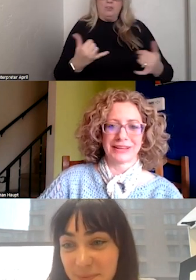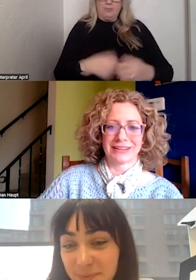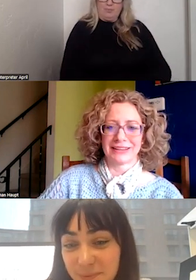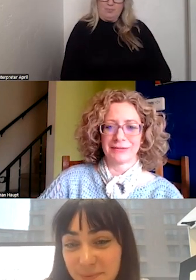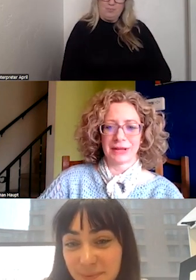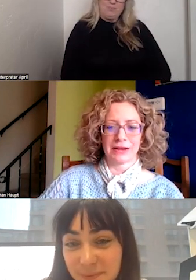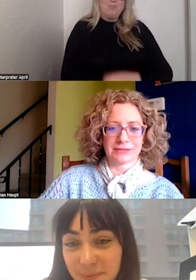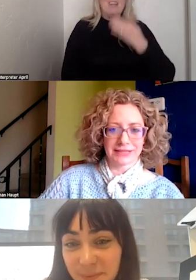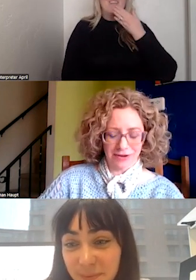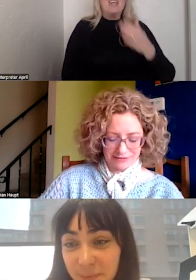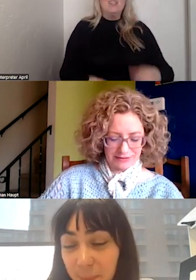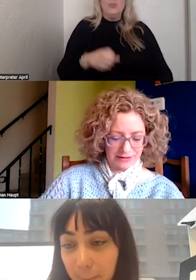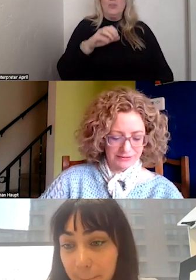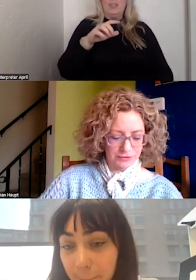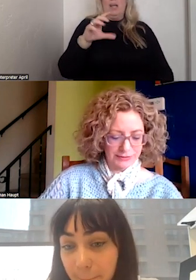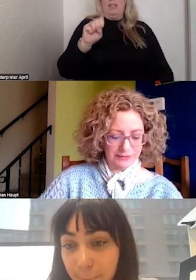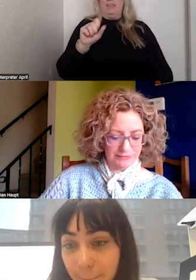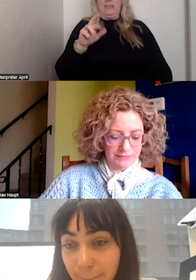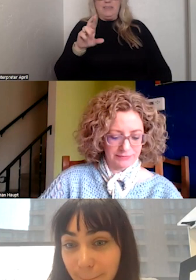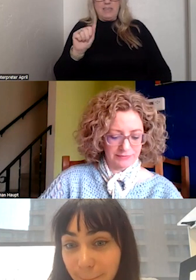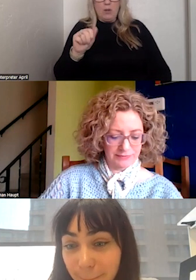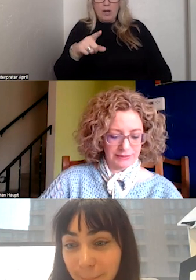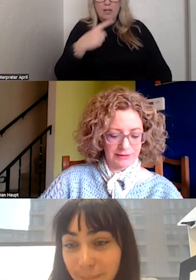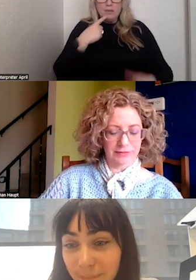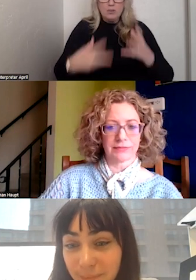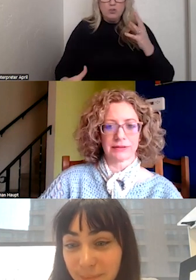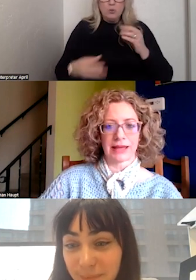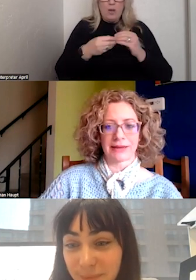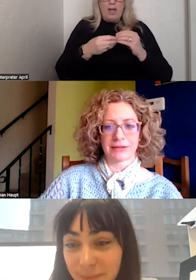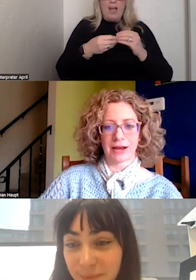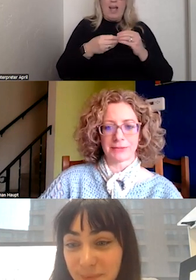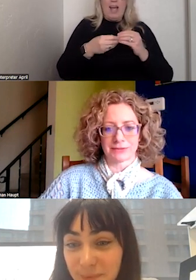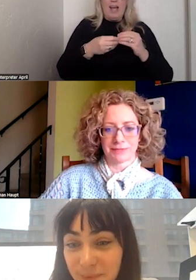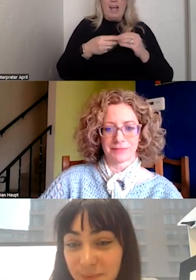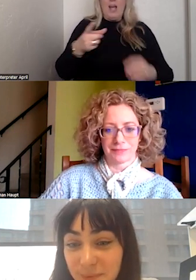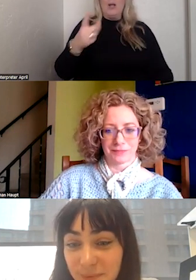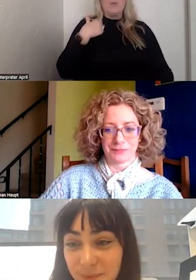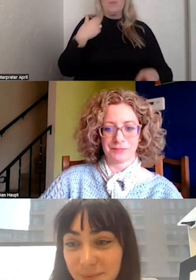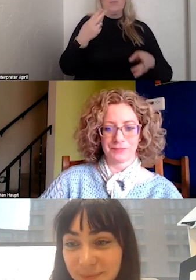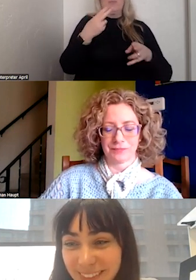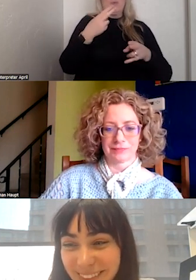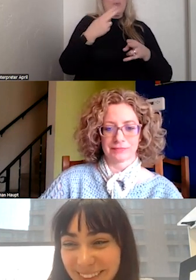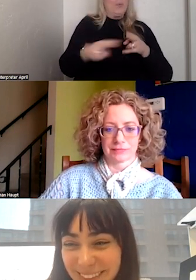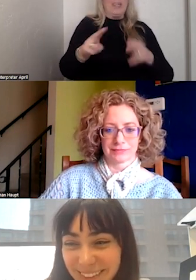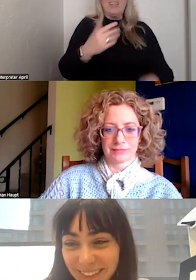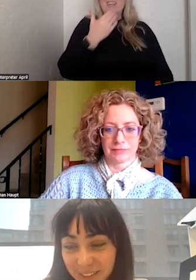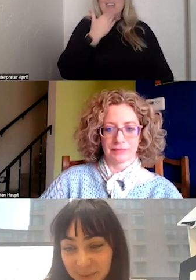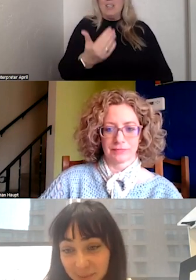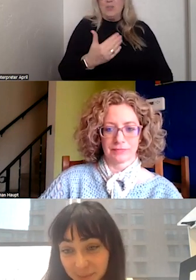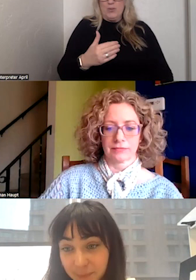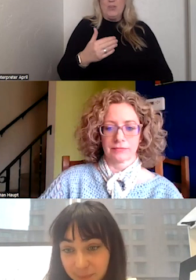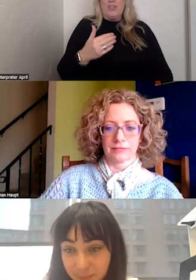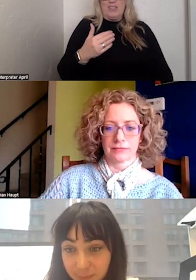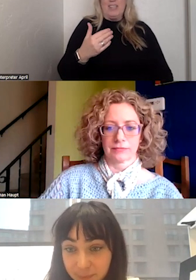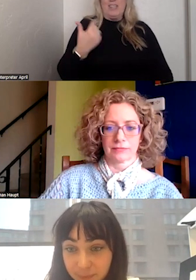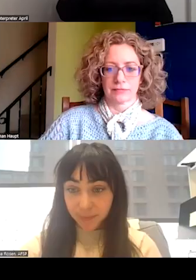Thank you, Joanna. And Sarah, did you want to? I'll just say very quickly, thank you, Megan, that we've got